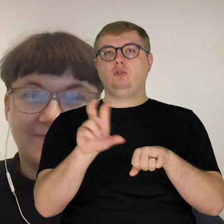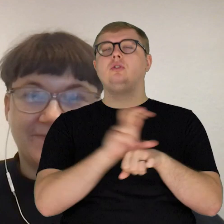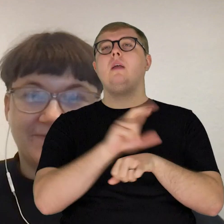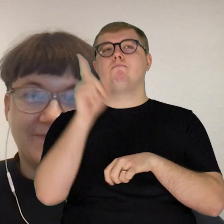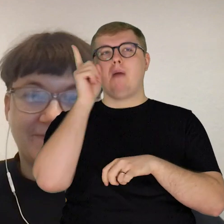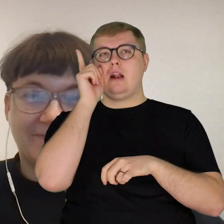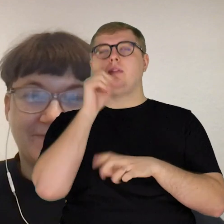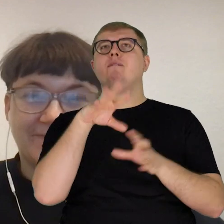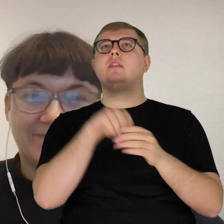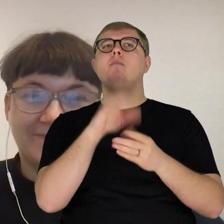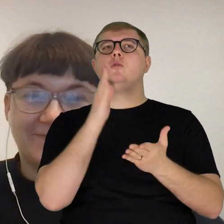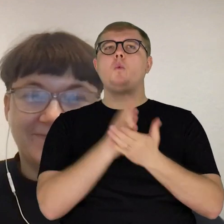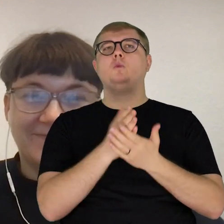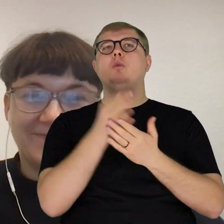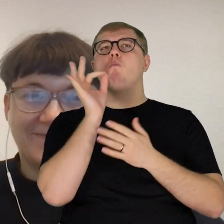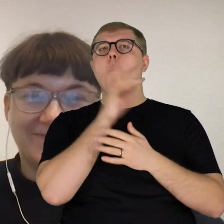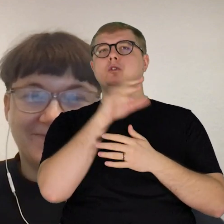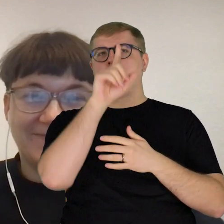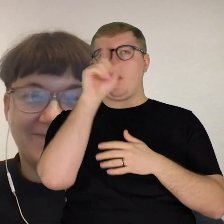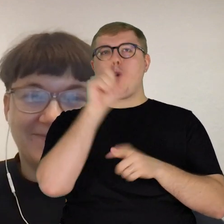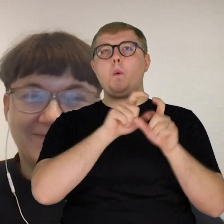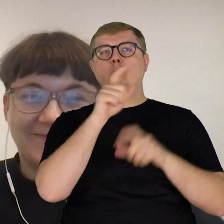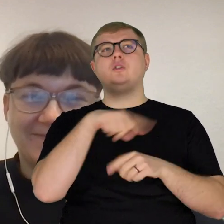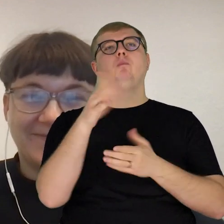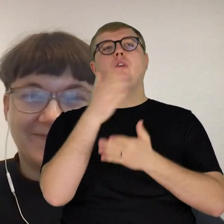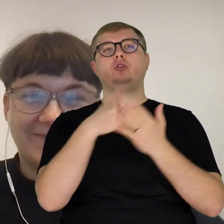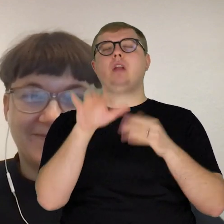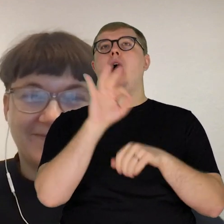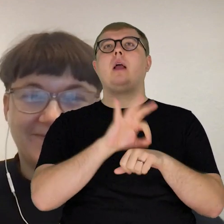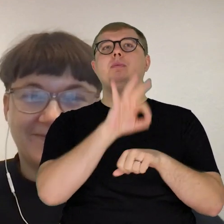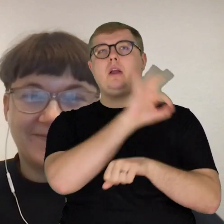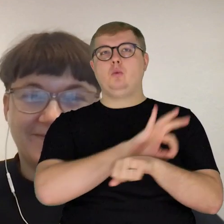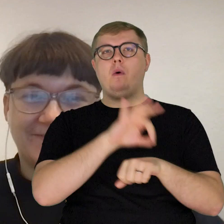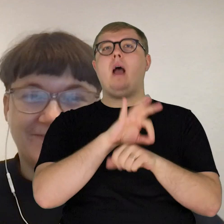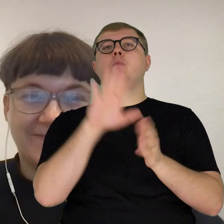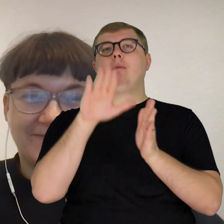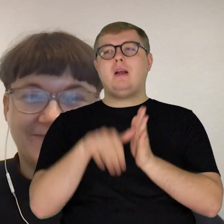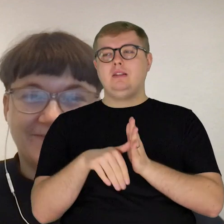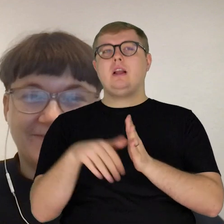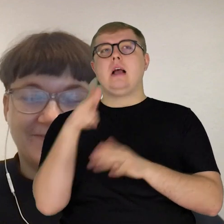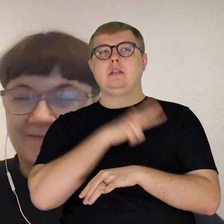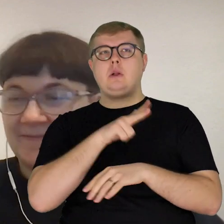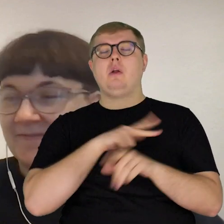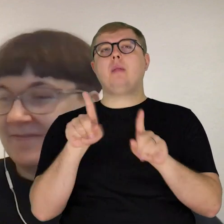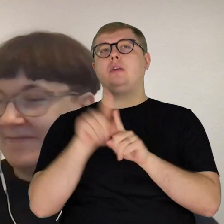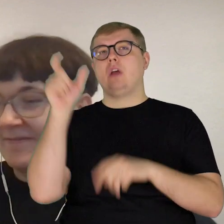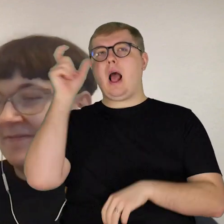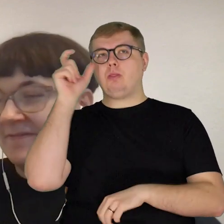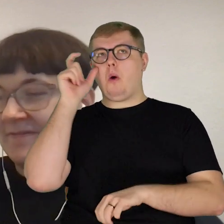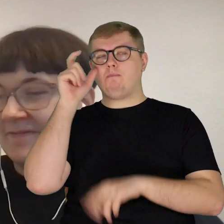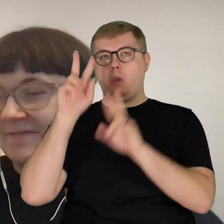of architecture, urbanism, sociology, and anthropology, and pursues the specific transdisciplinary